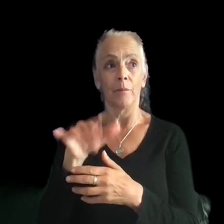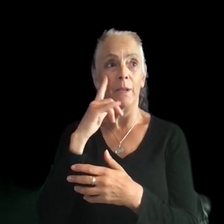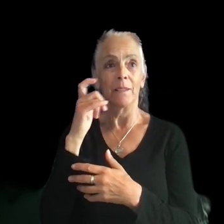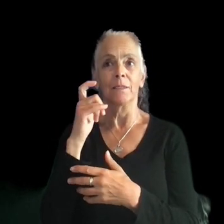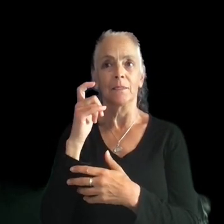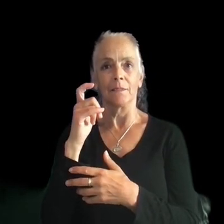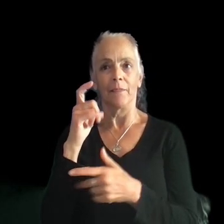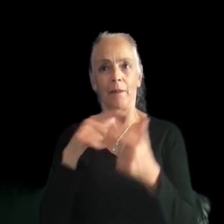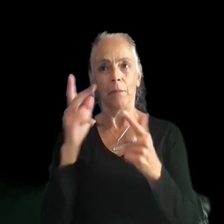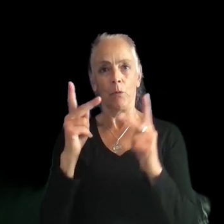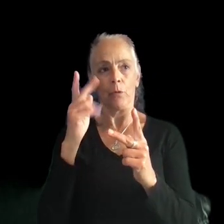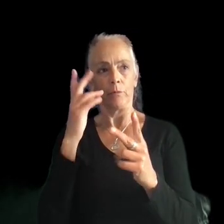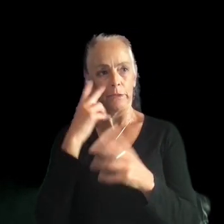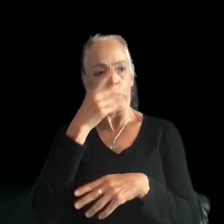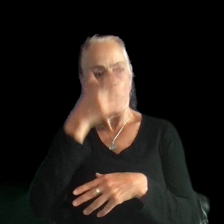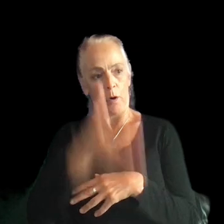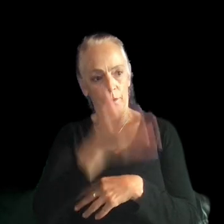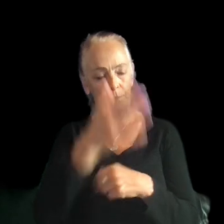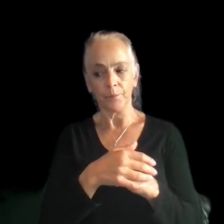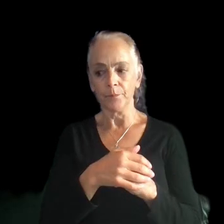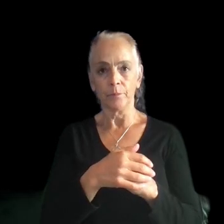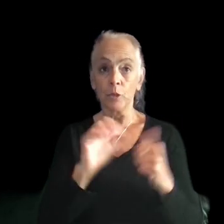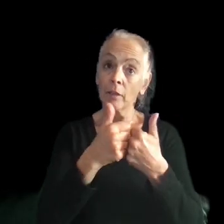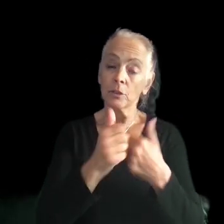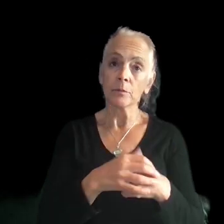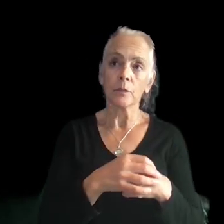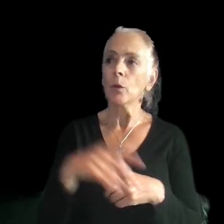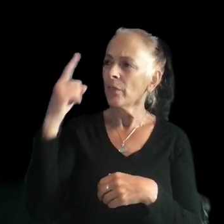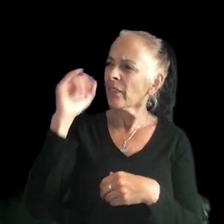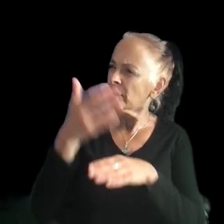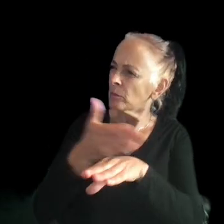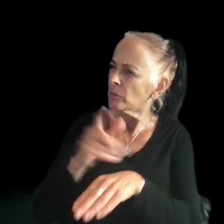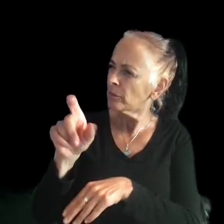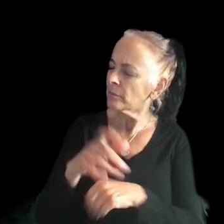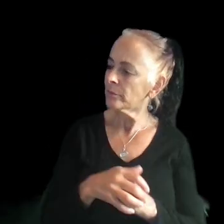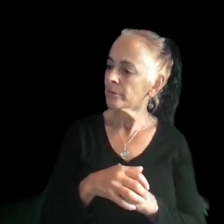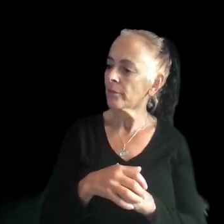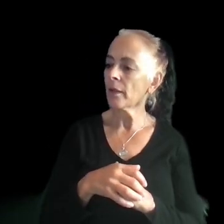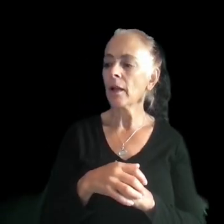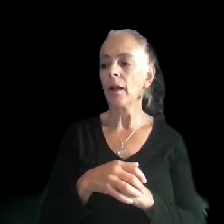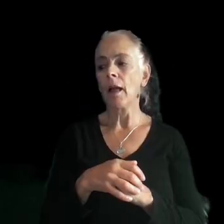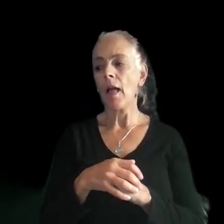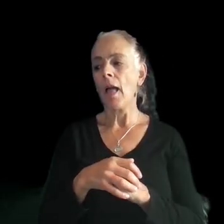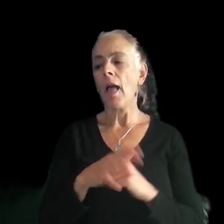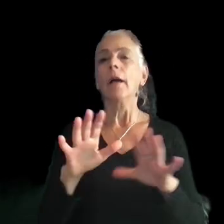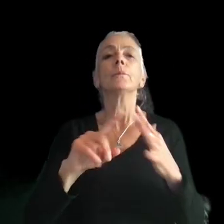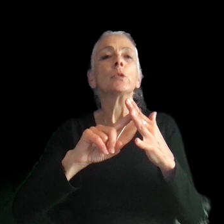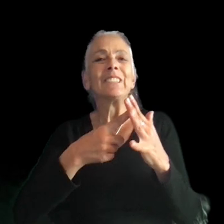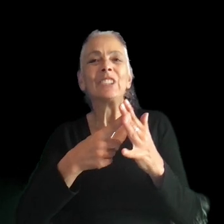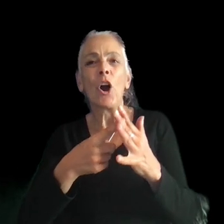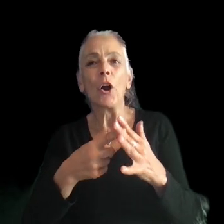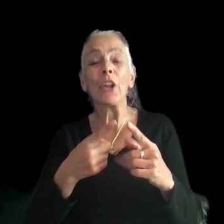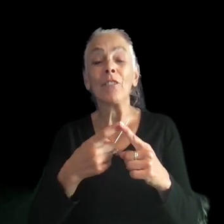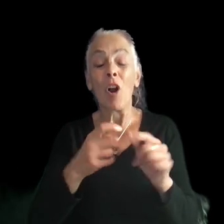challenge do you think it's getting better i think there is i mean we're starting from